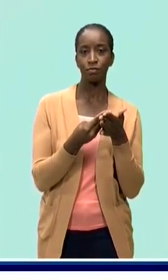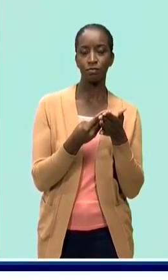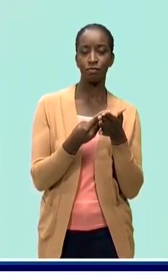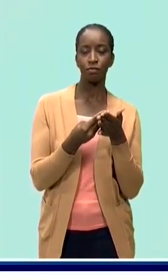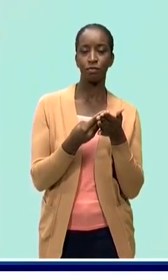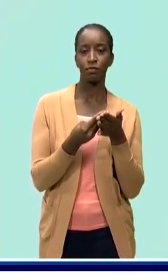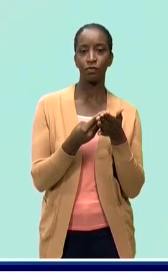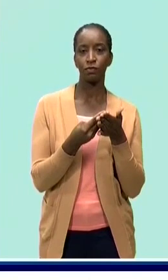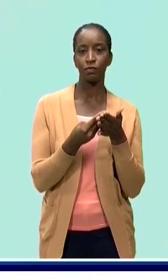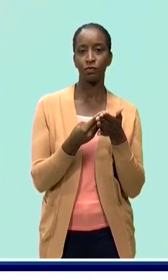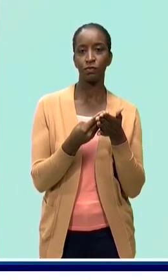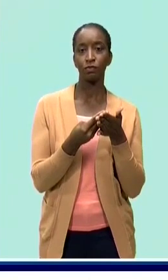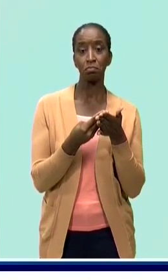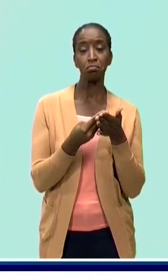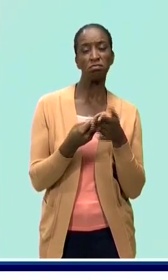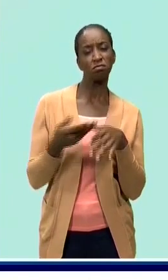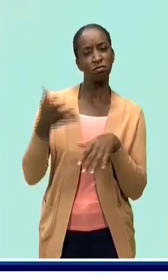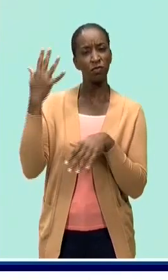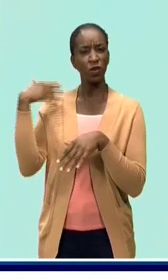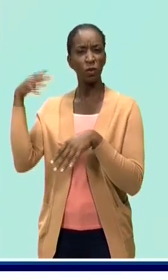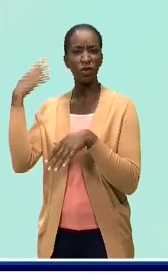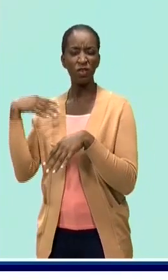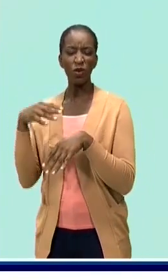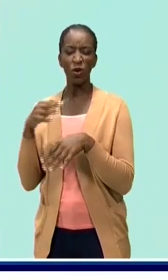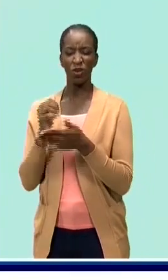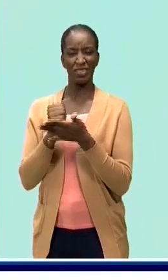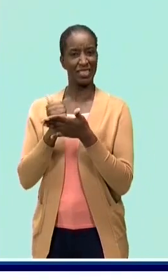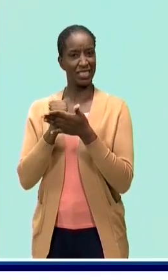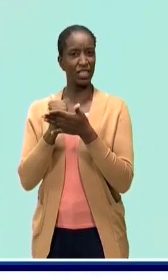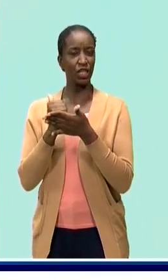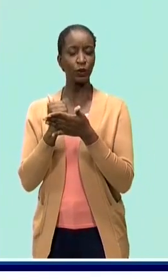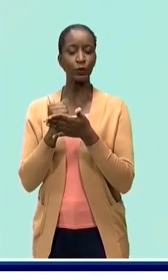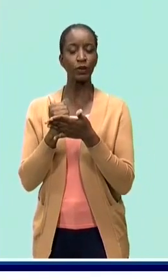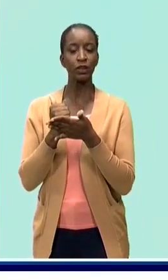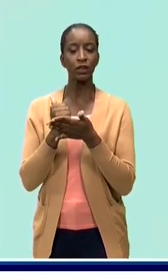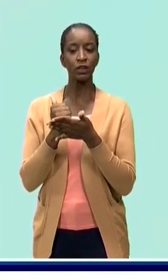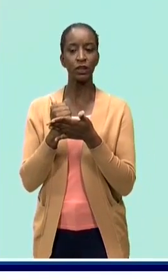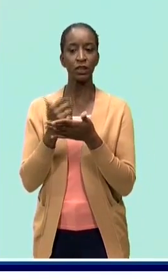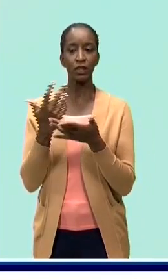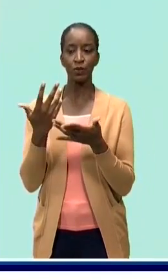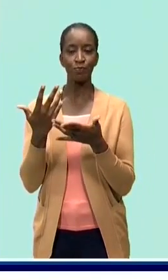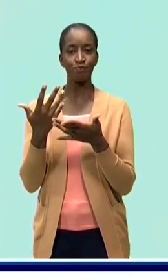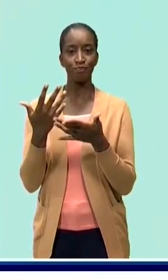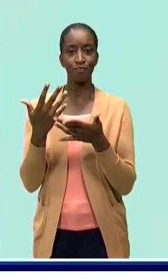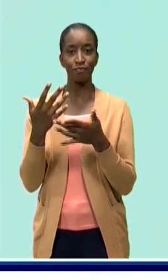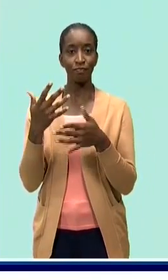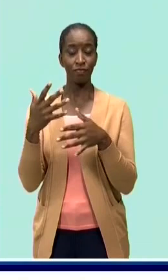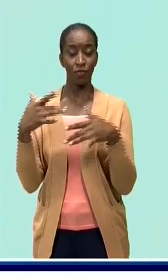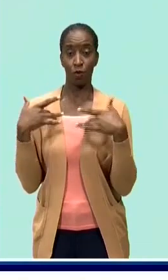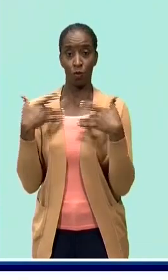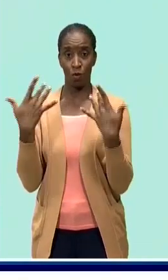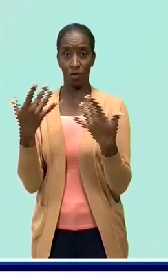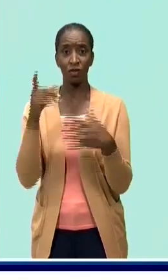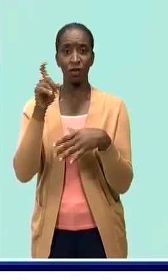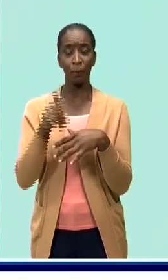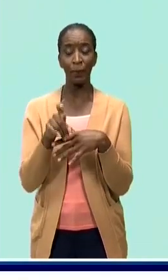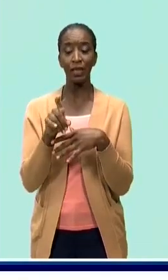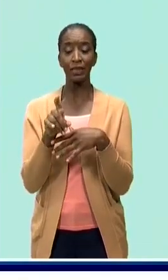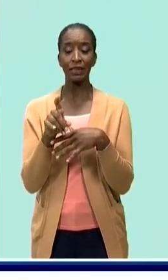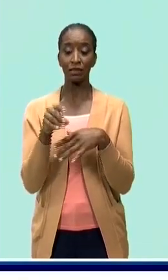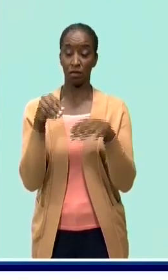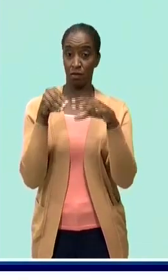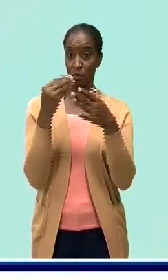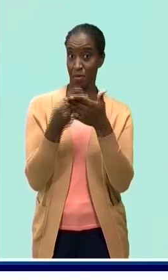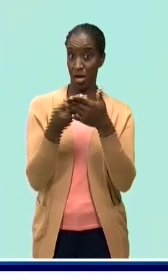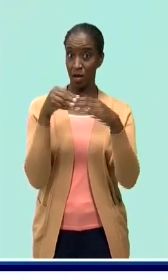so. In the past, foreign exchange accounts always had a 70% surrender value, which meant that whatever